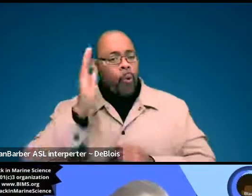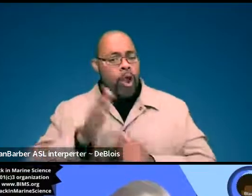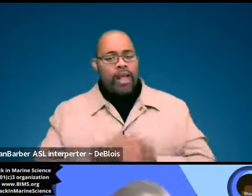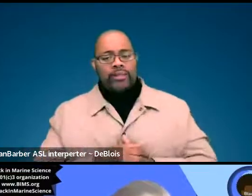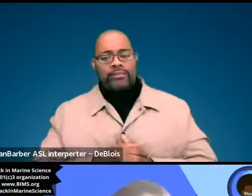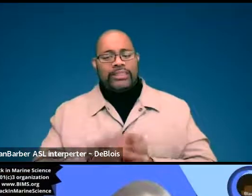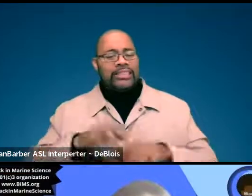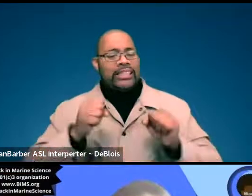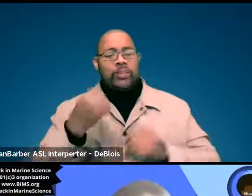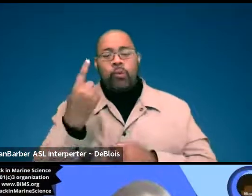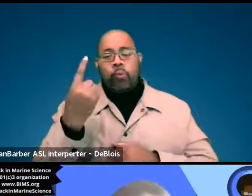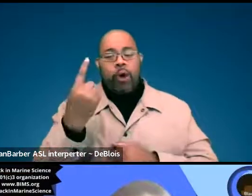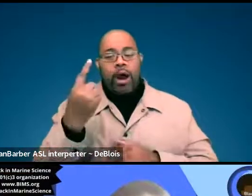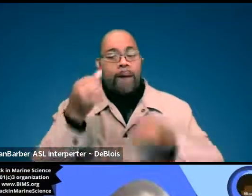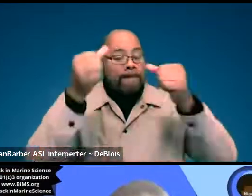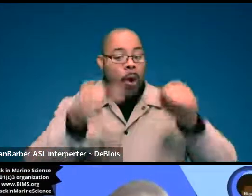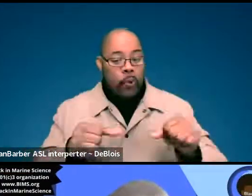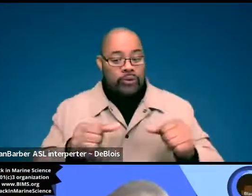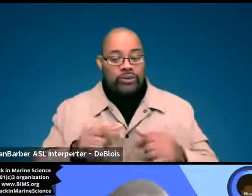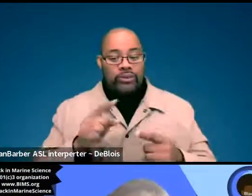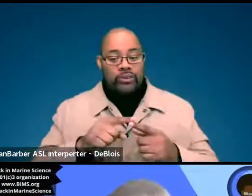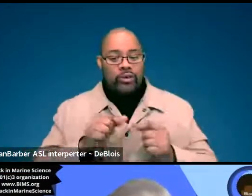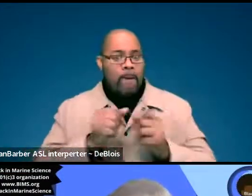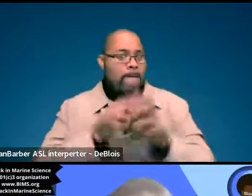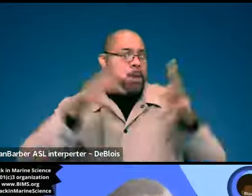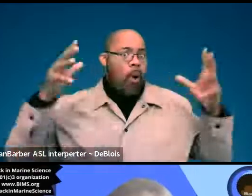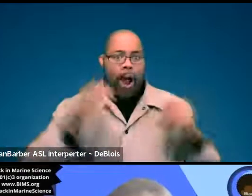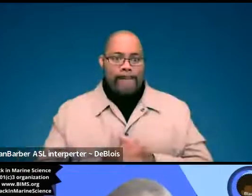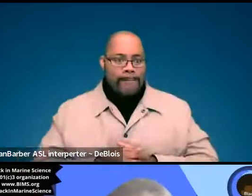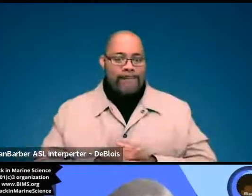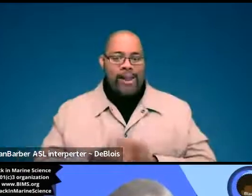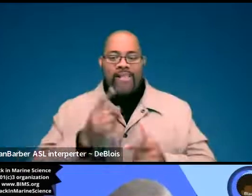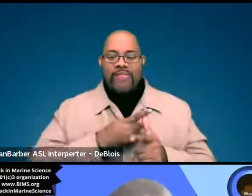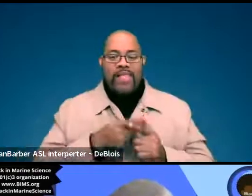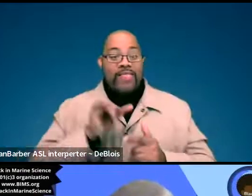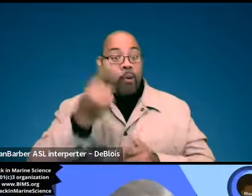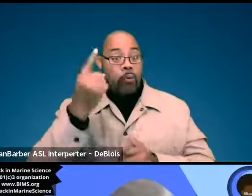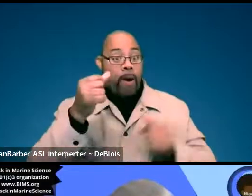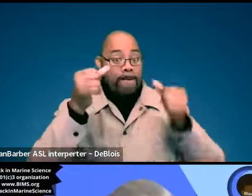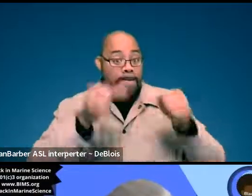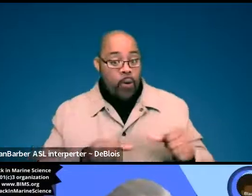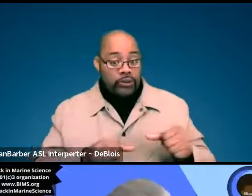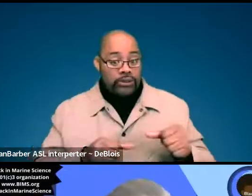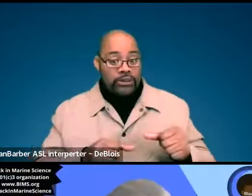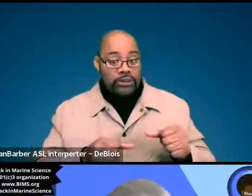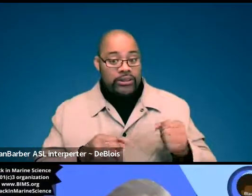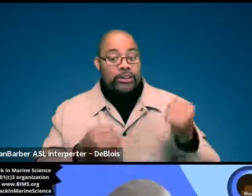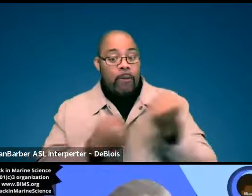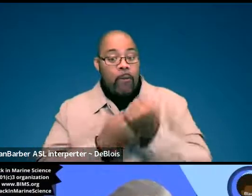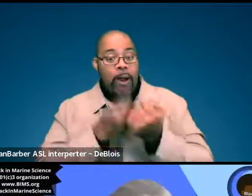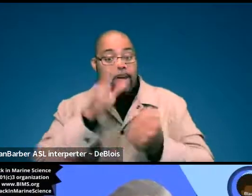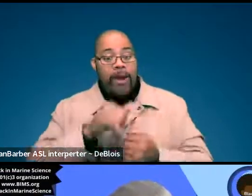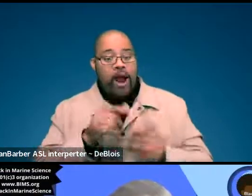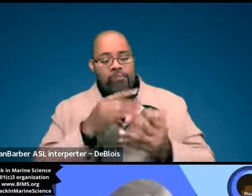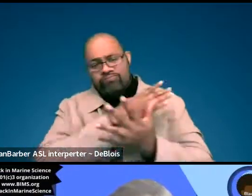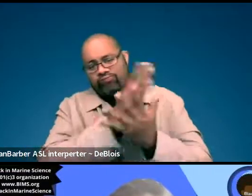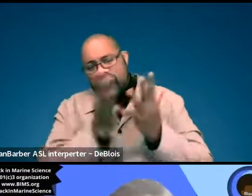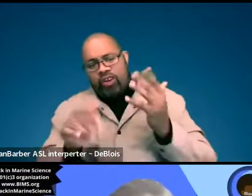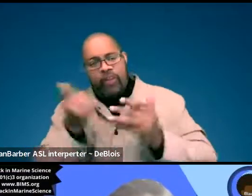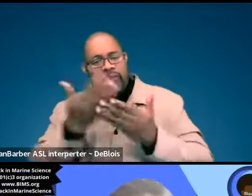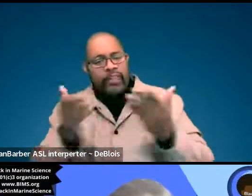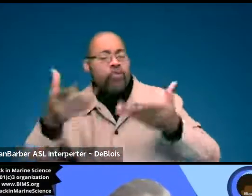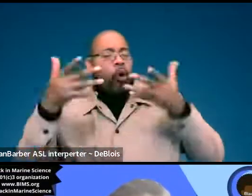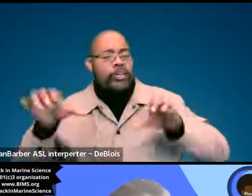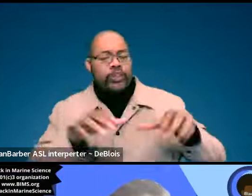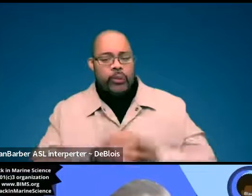only takes one post to like blow you up, right? And then that one post though is supported by all the other things you've already